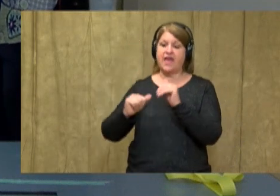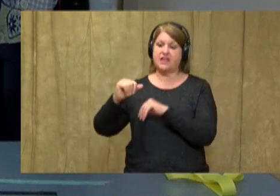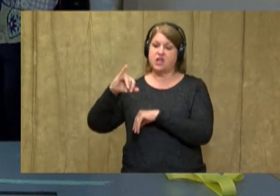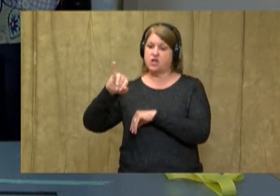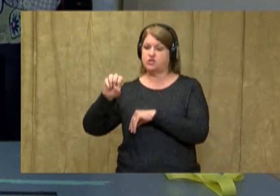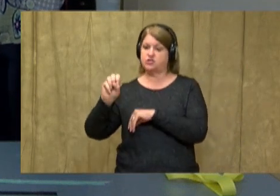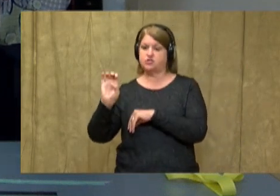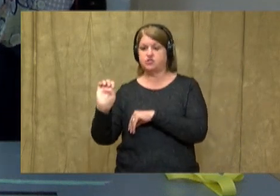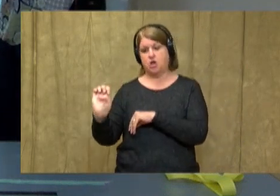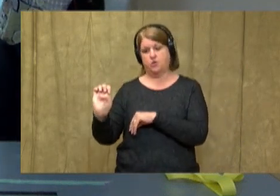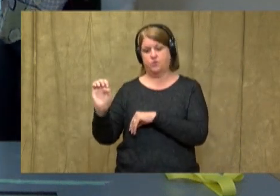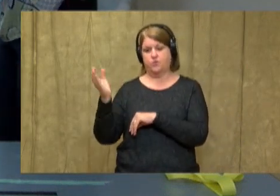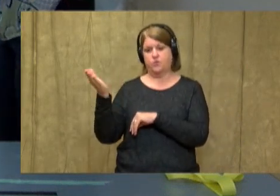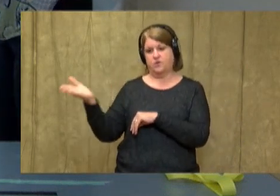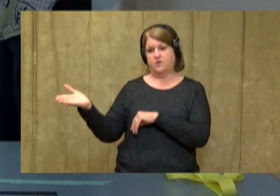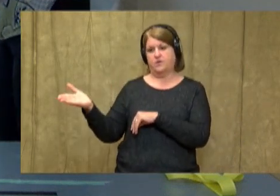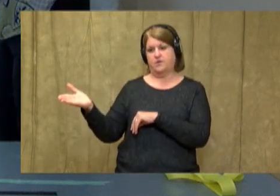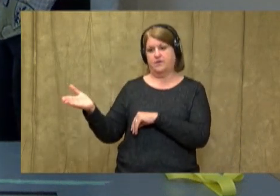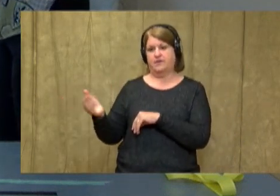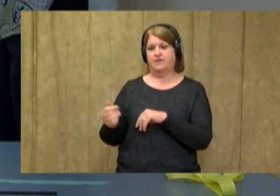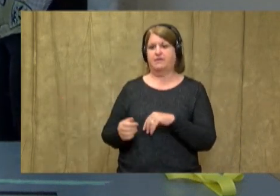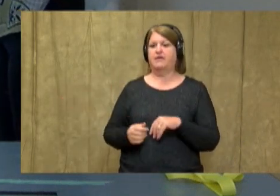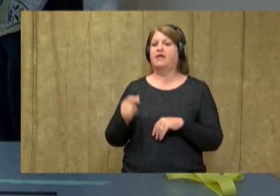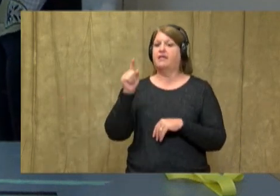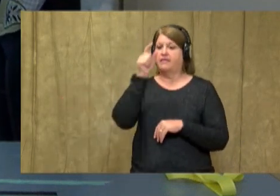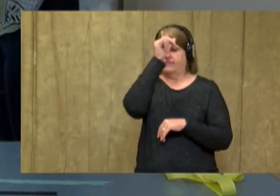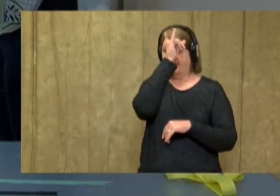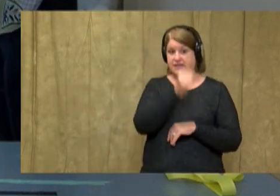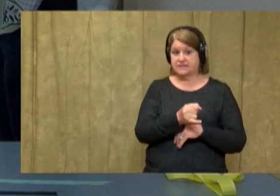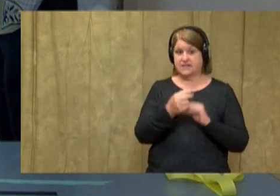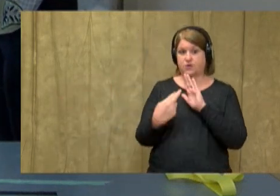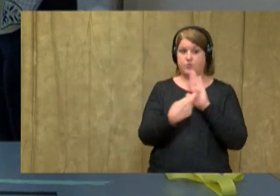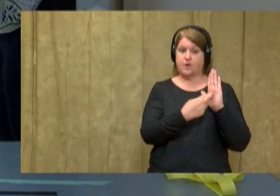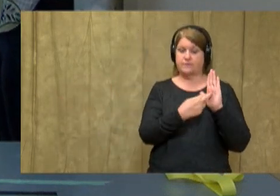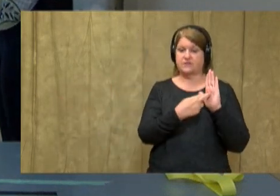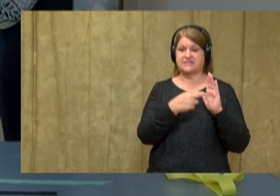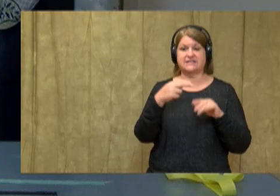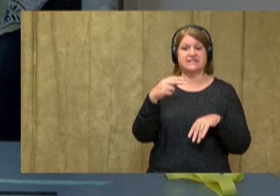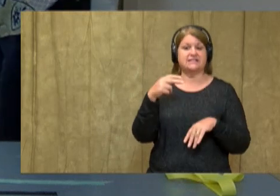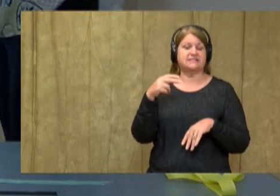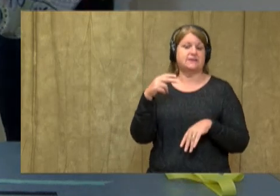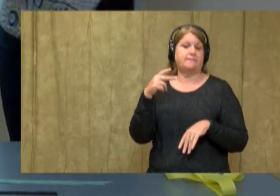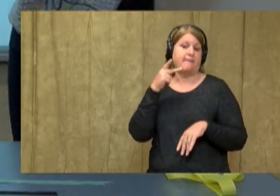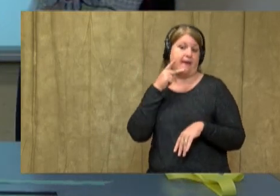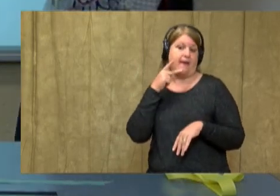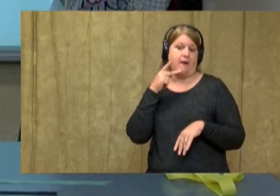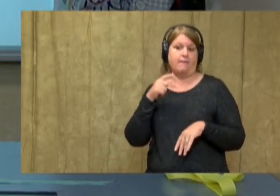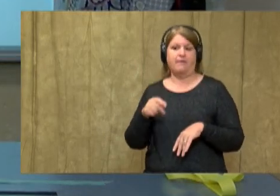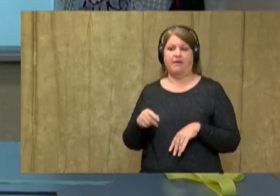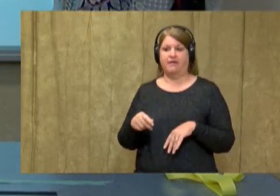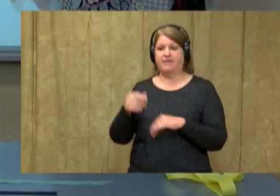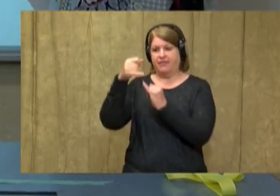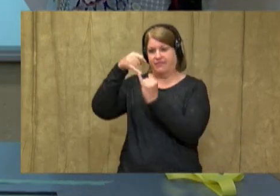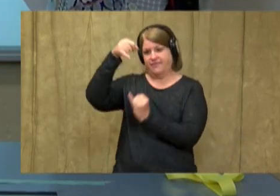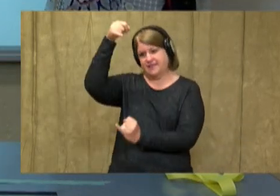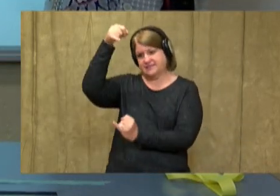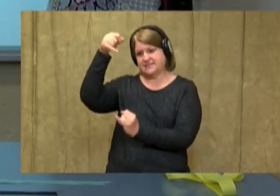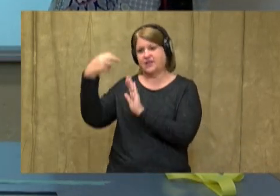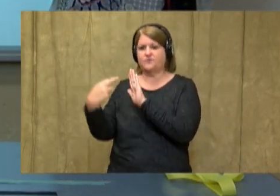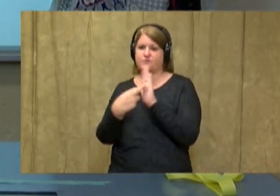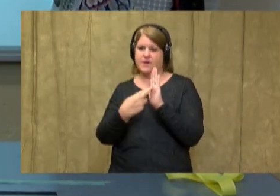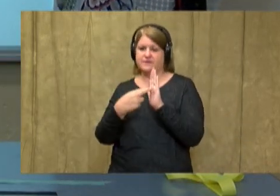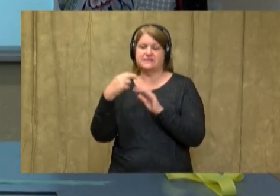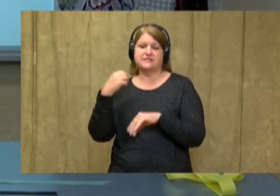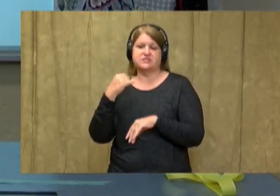will be Pam and this will be Joe. I didn't draw him as quite as high because he's not as tall